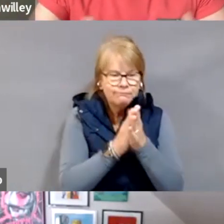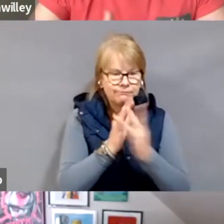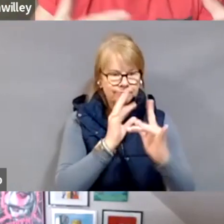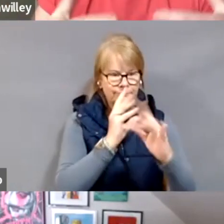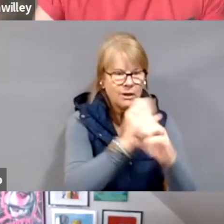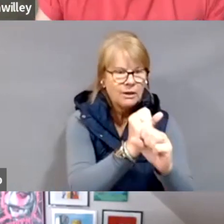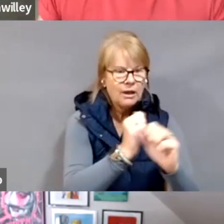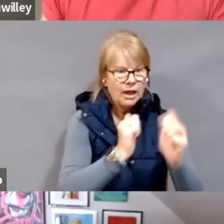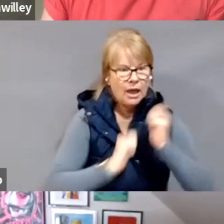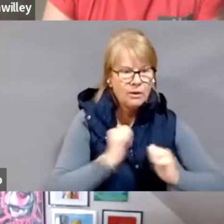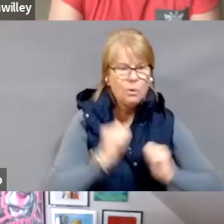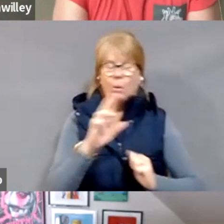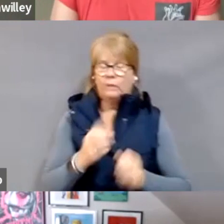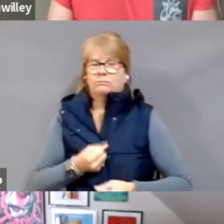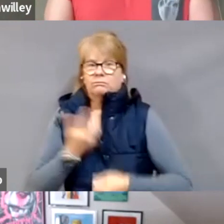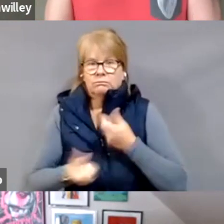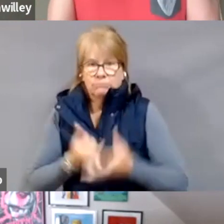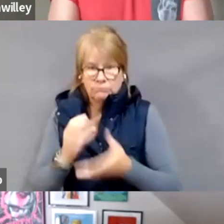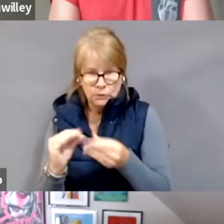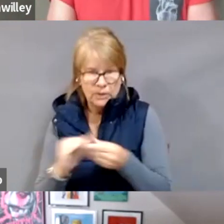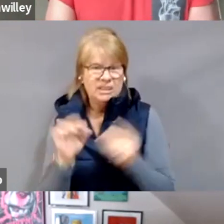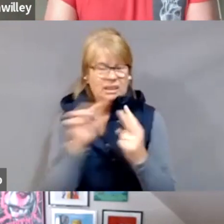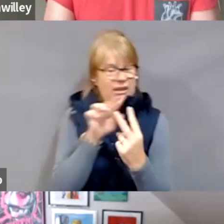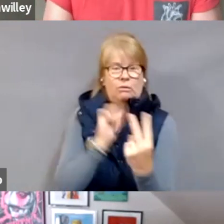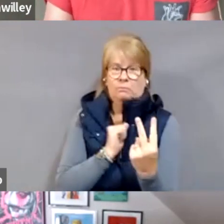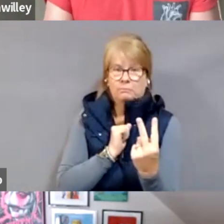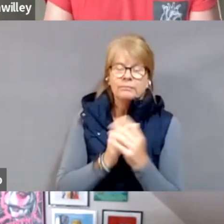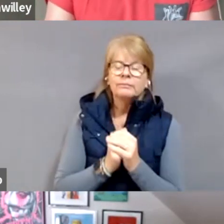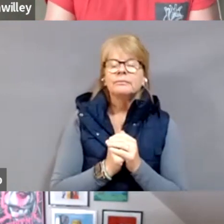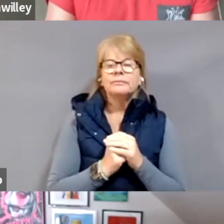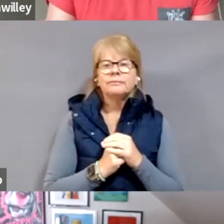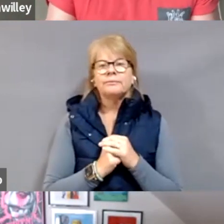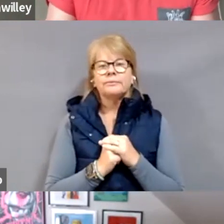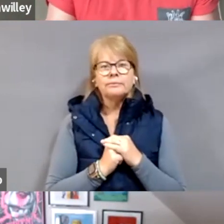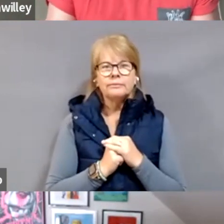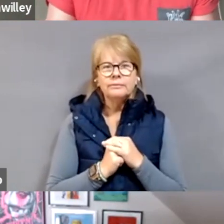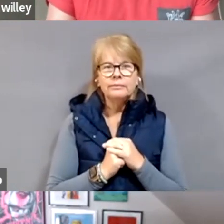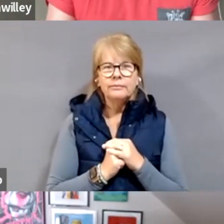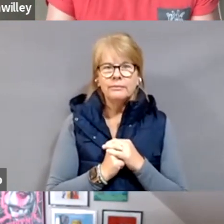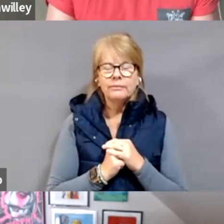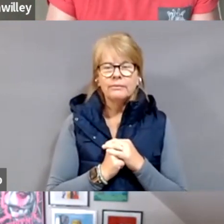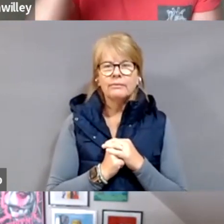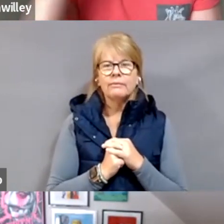or storytelling of any kind. So I started